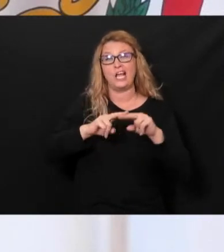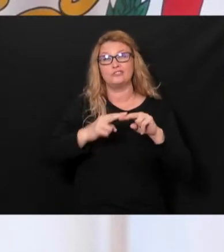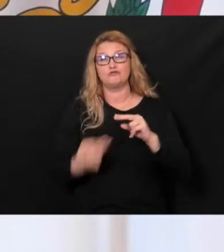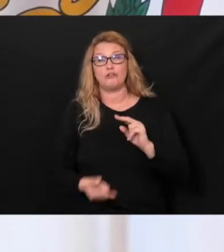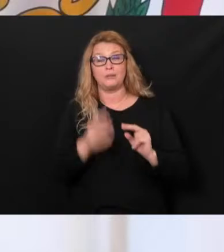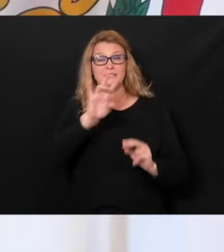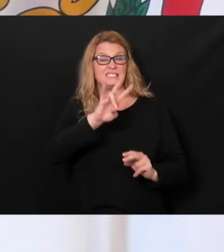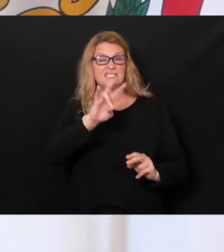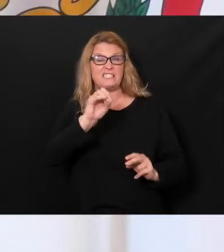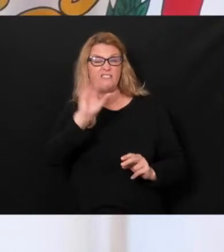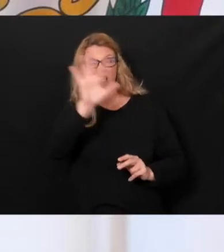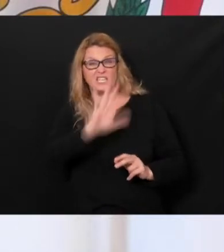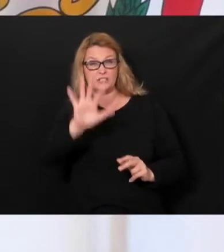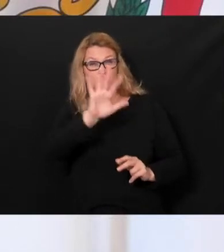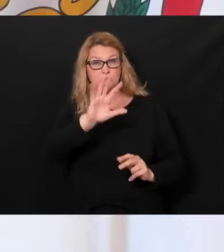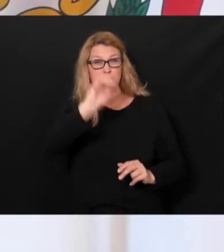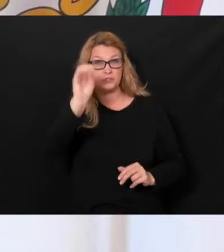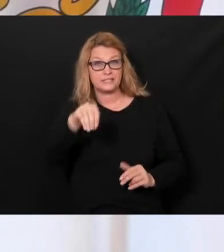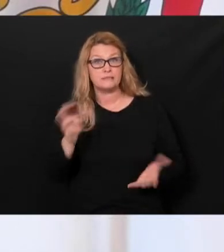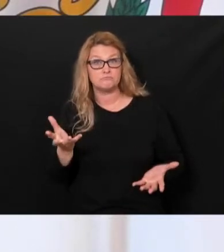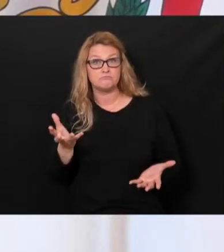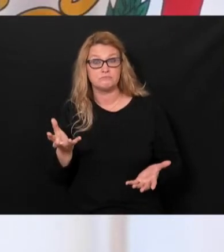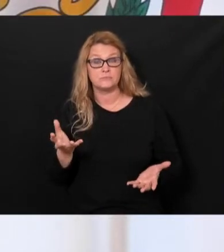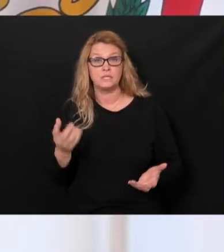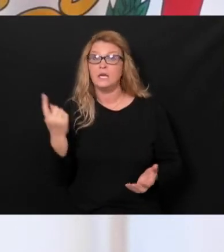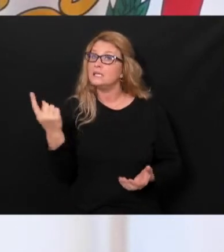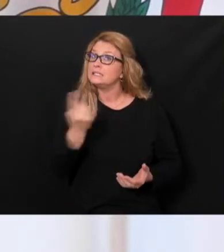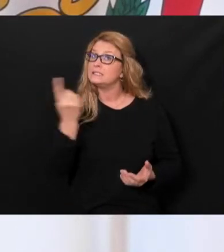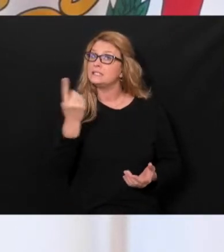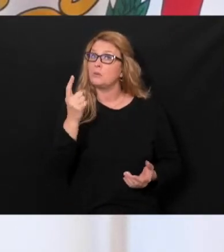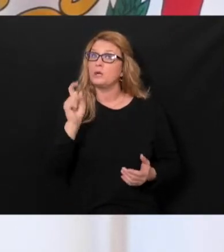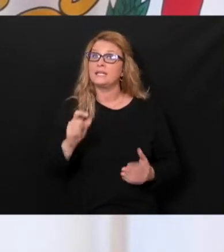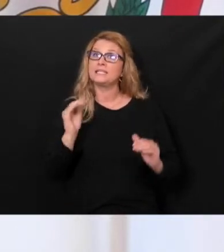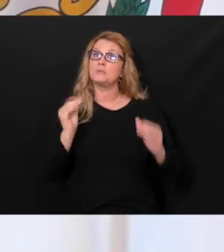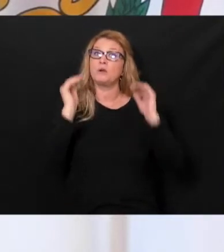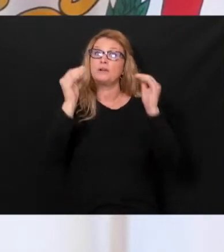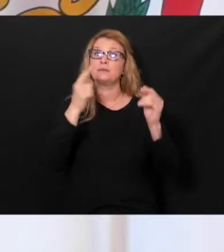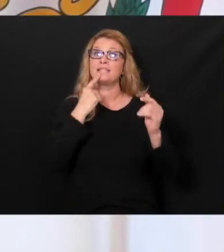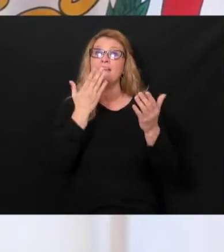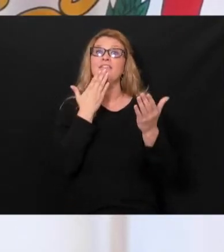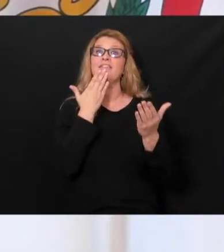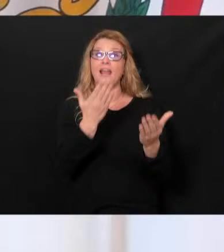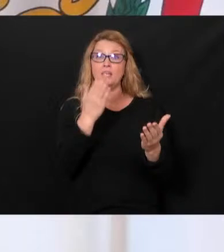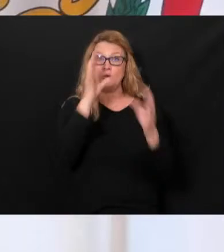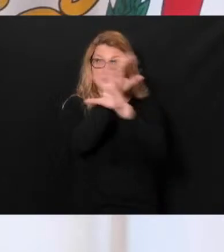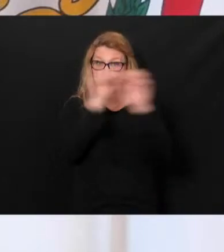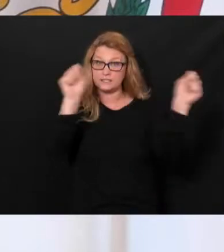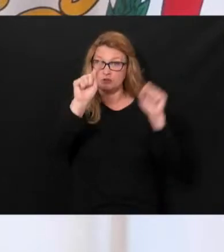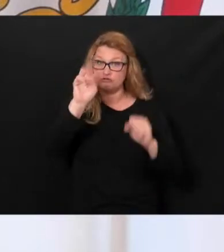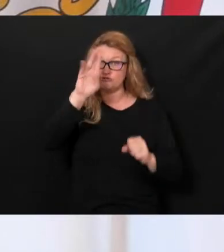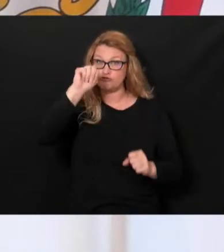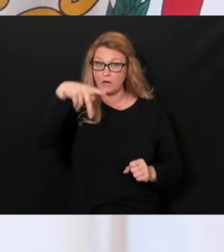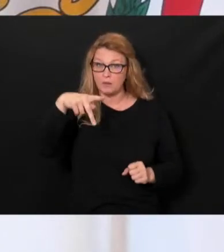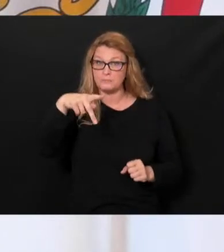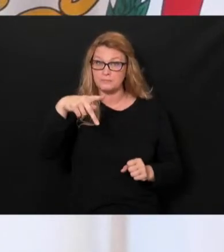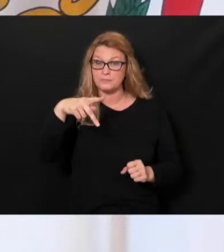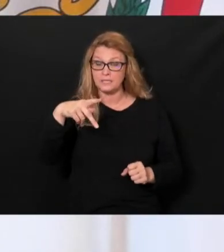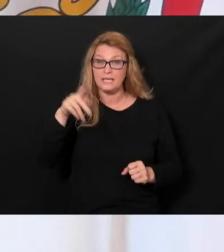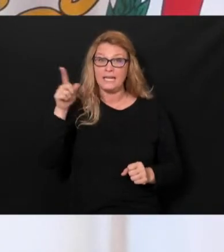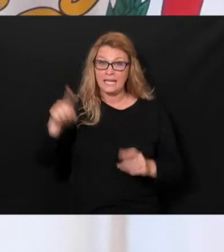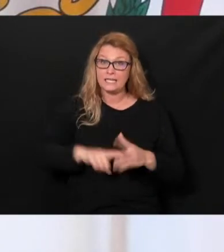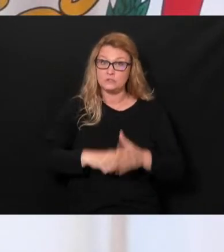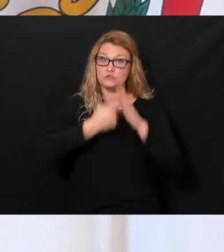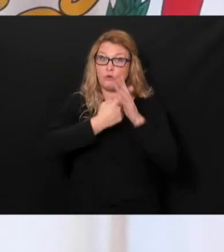70-some%. Somebody needs to stand up and say, thank you, President Trump, because he brought us and he gave us